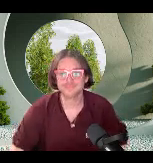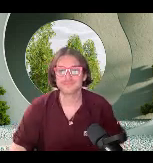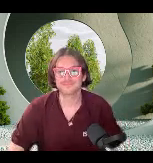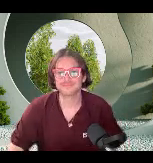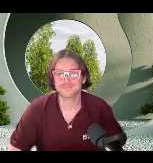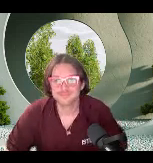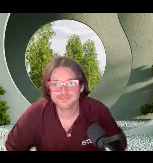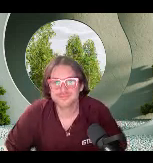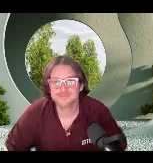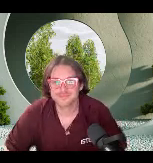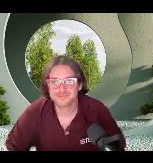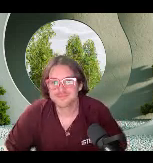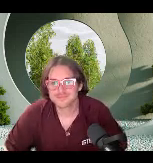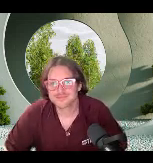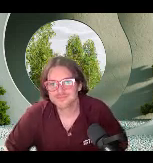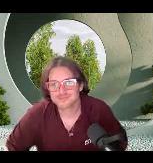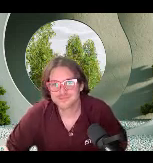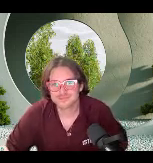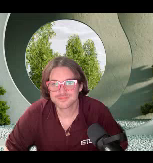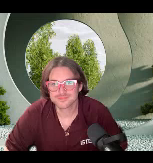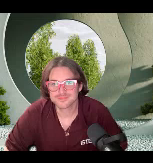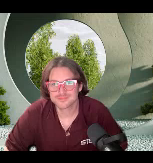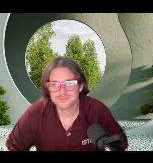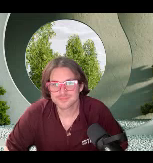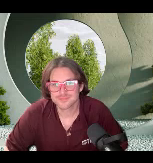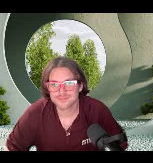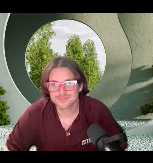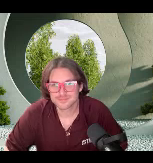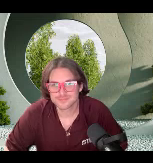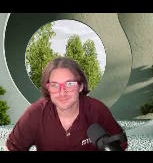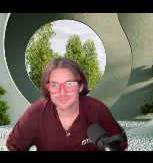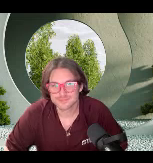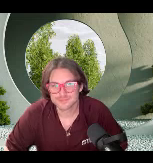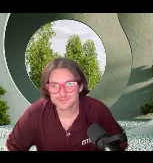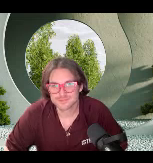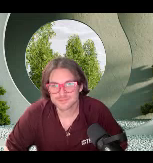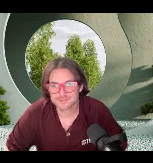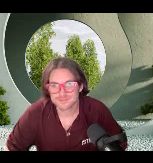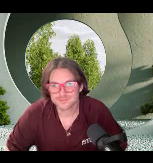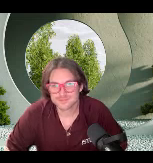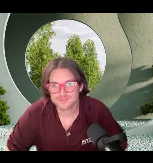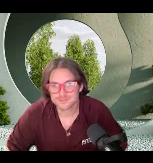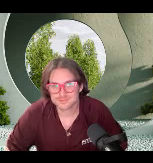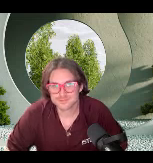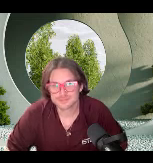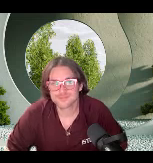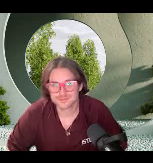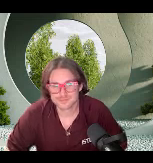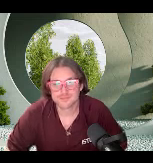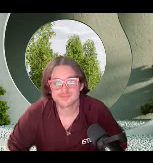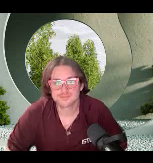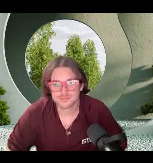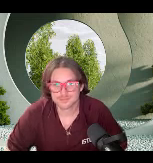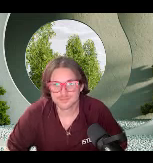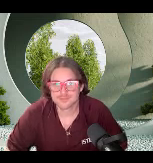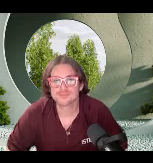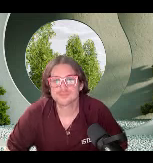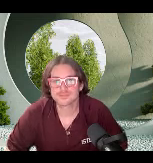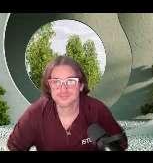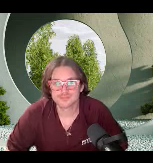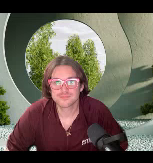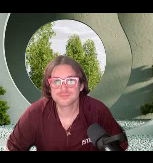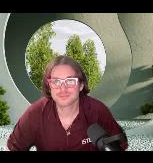more about that in a minute. But when we talk about UDL, I like to think of that as flexible learning. And when we talk about